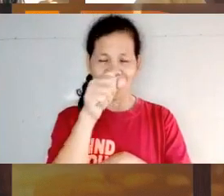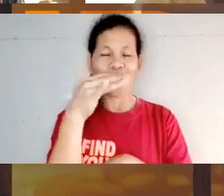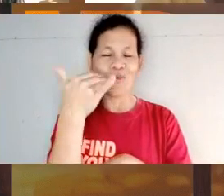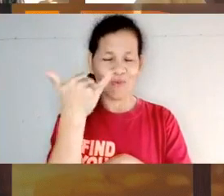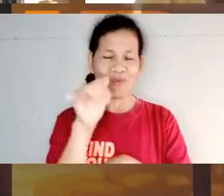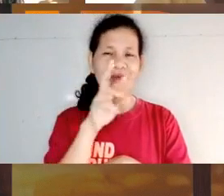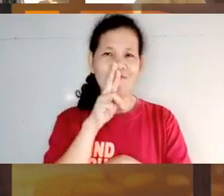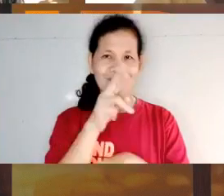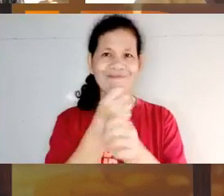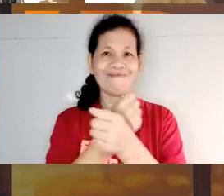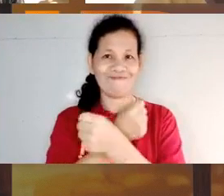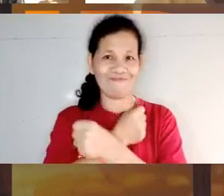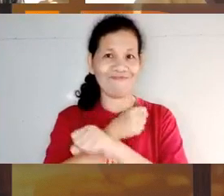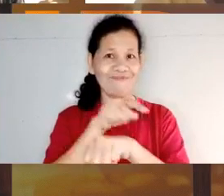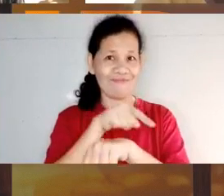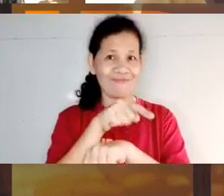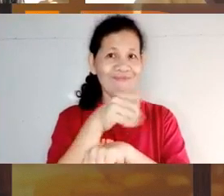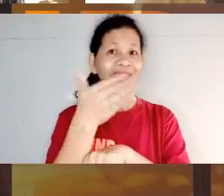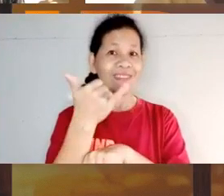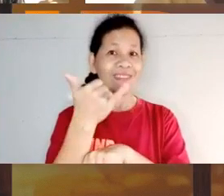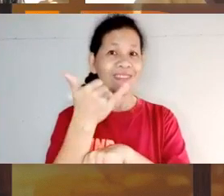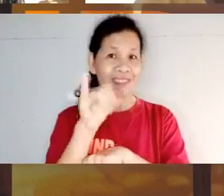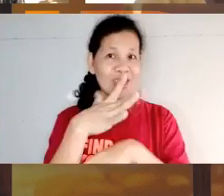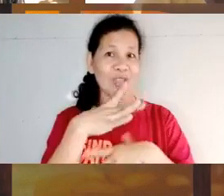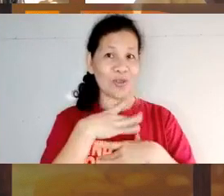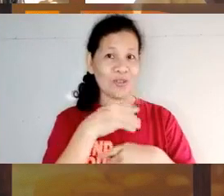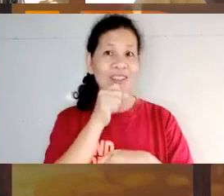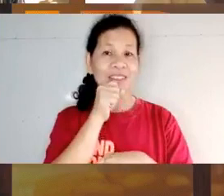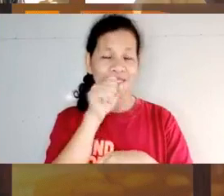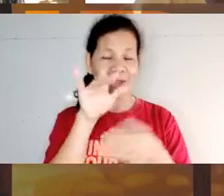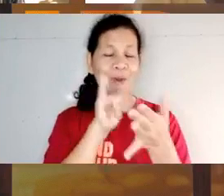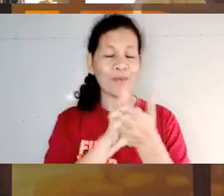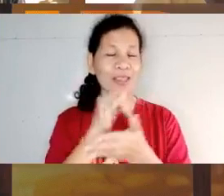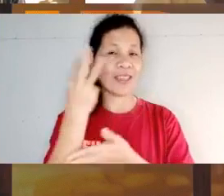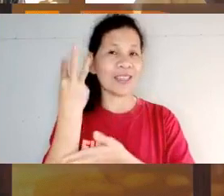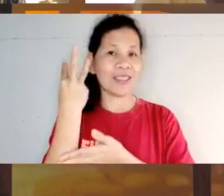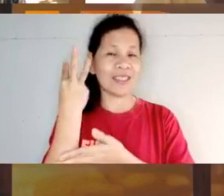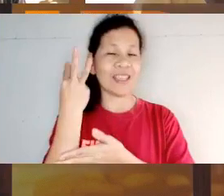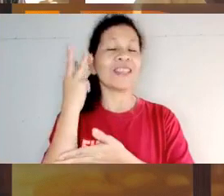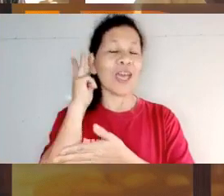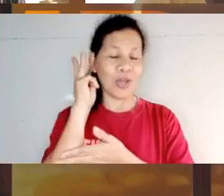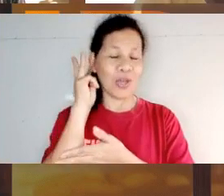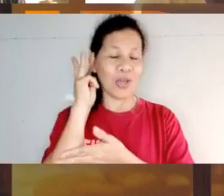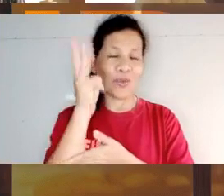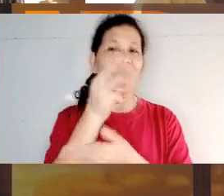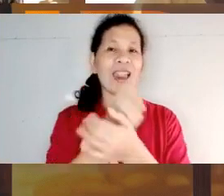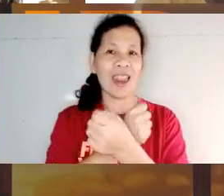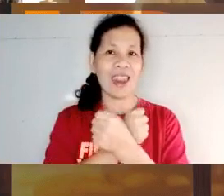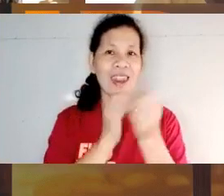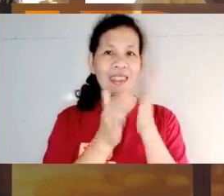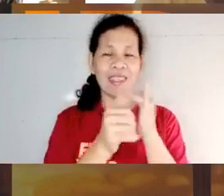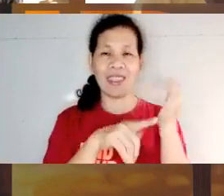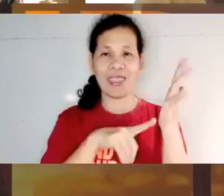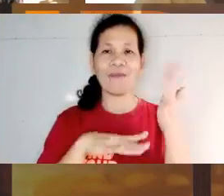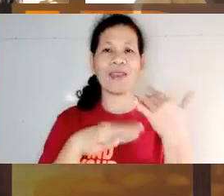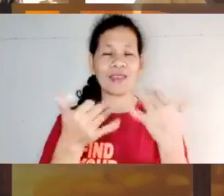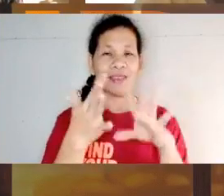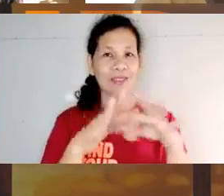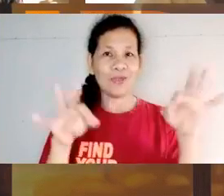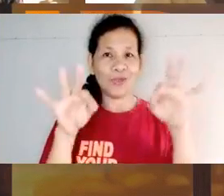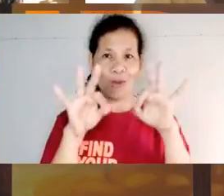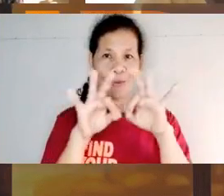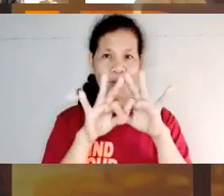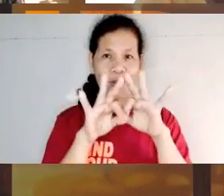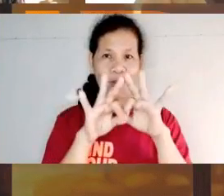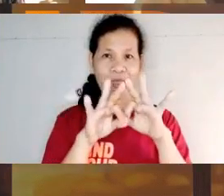And especially, they want to be assured that they are loved by the Lord. Napaka-importante. How can